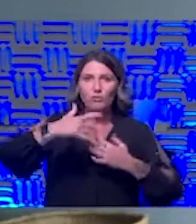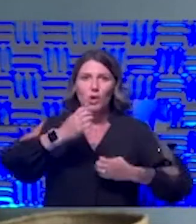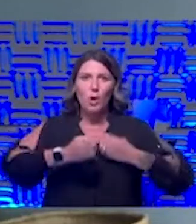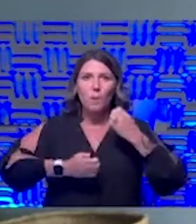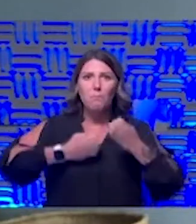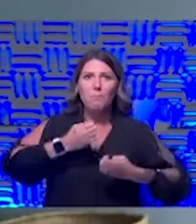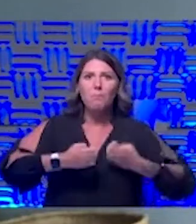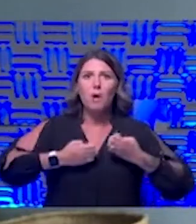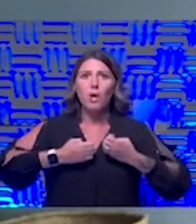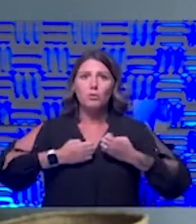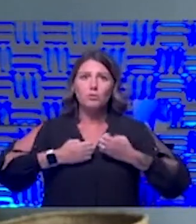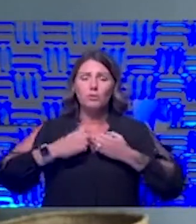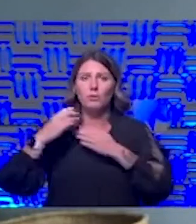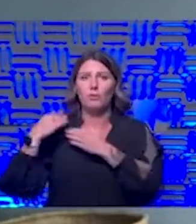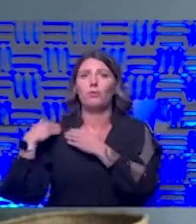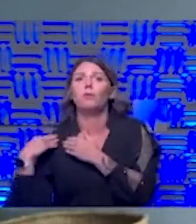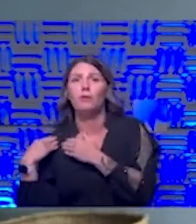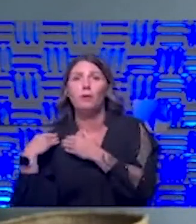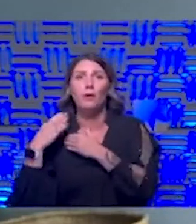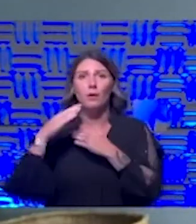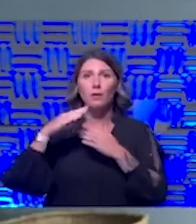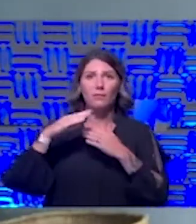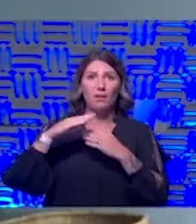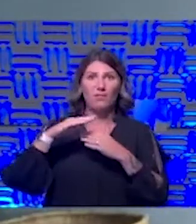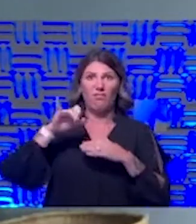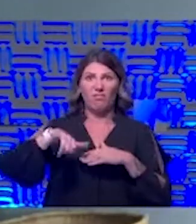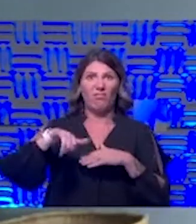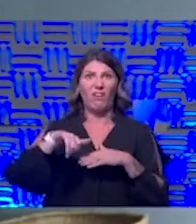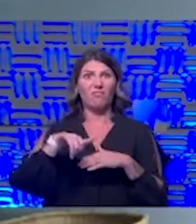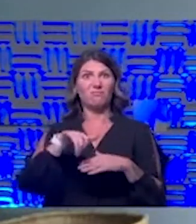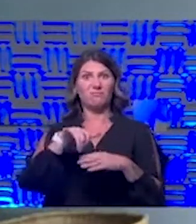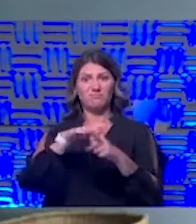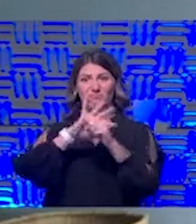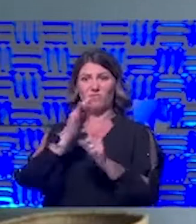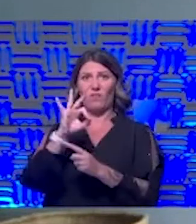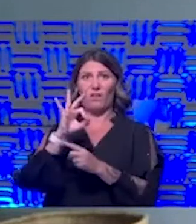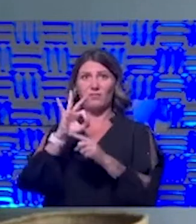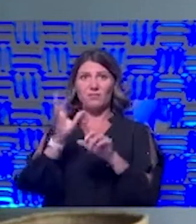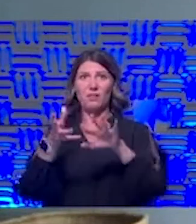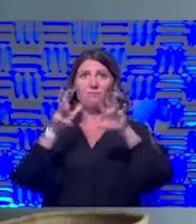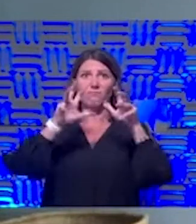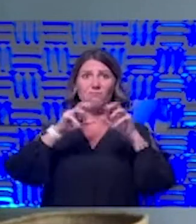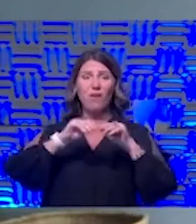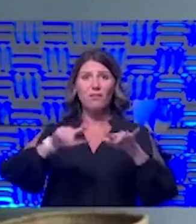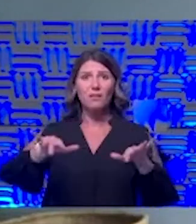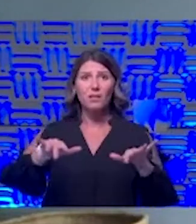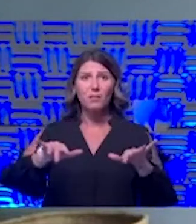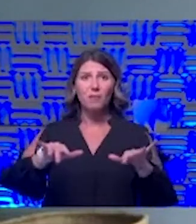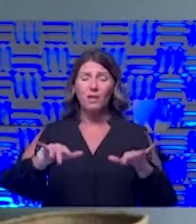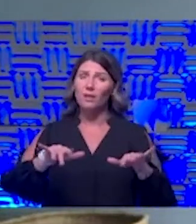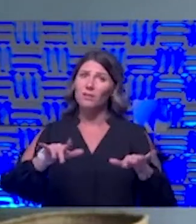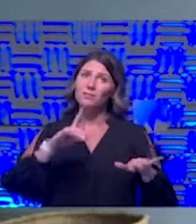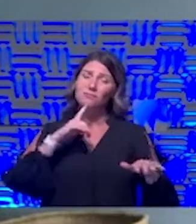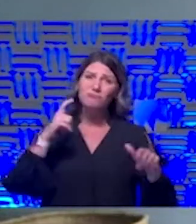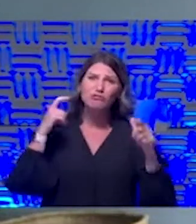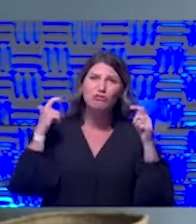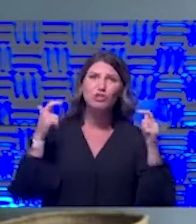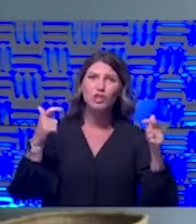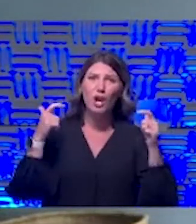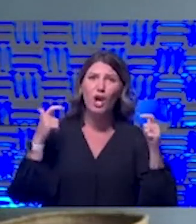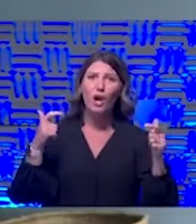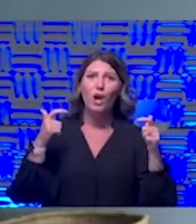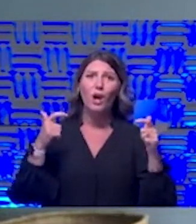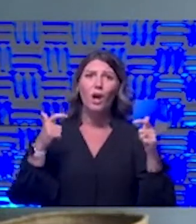toll of this pandemic is as great as the toll it maybe takes on some folks'